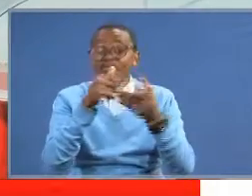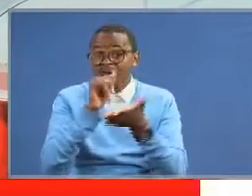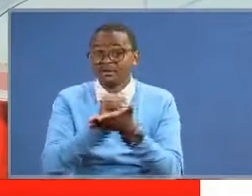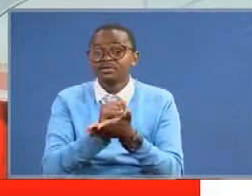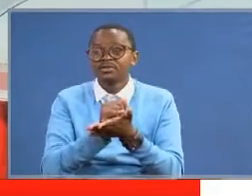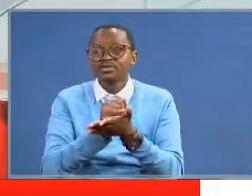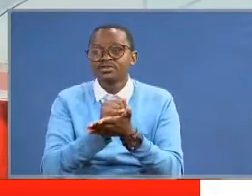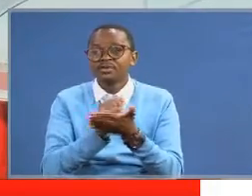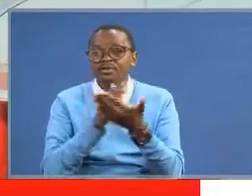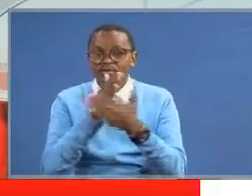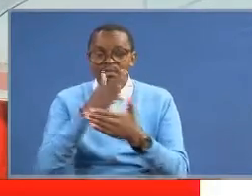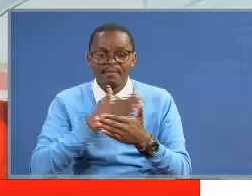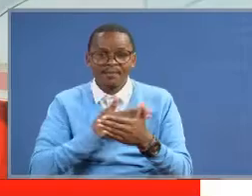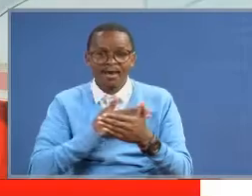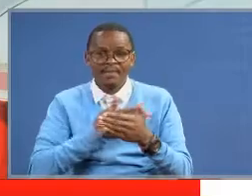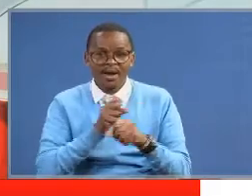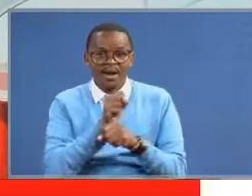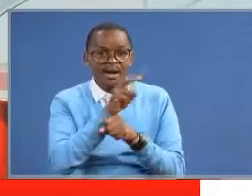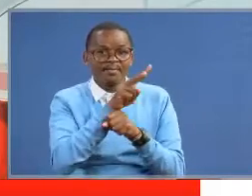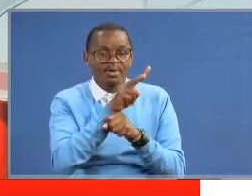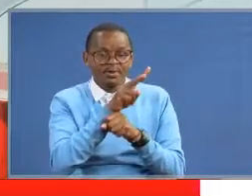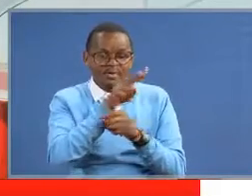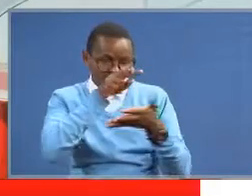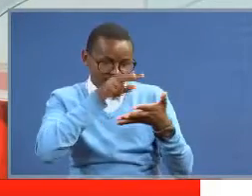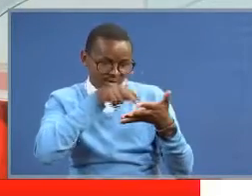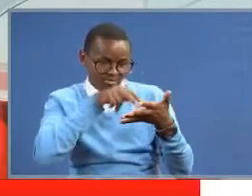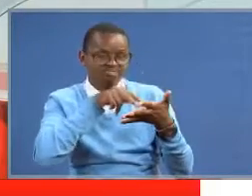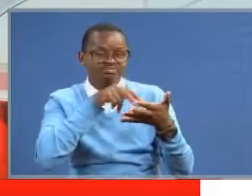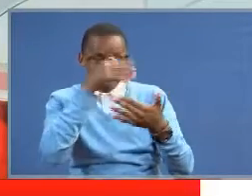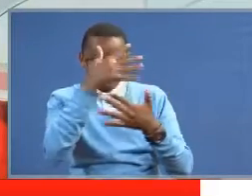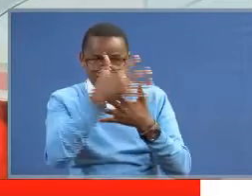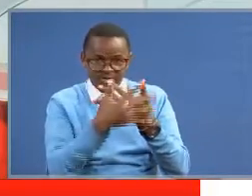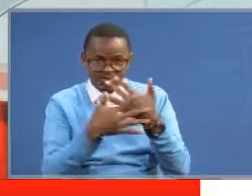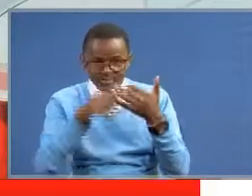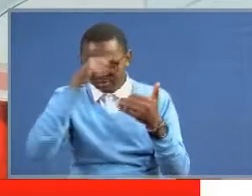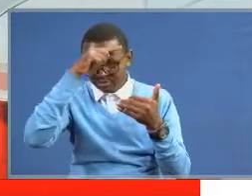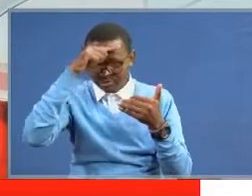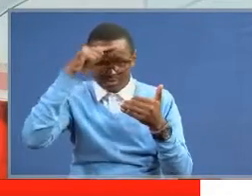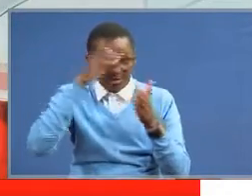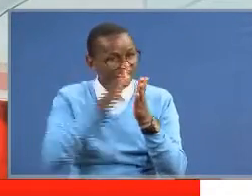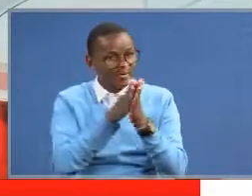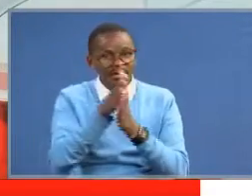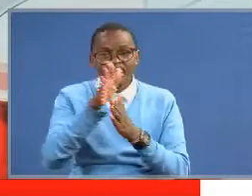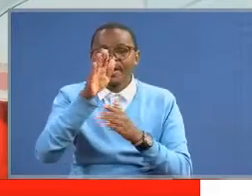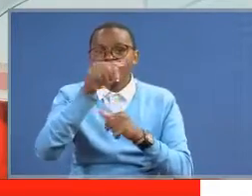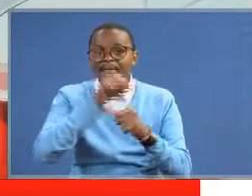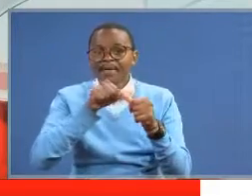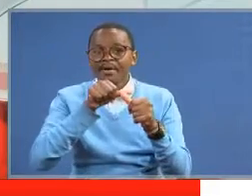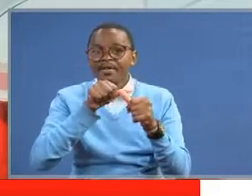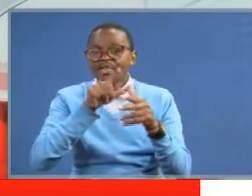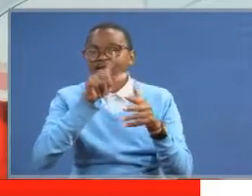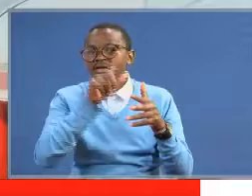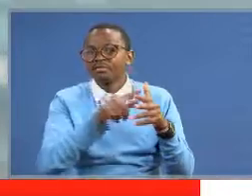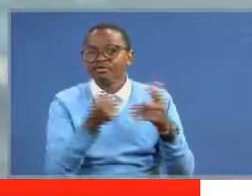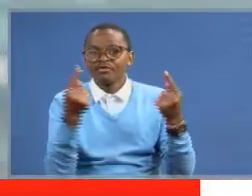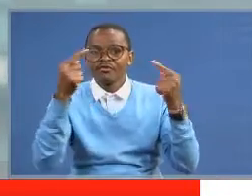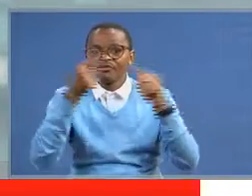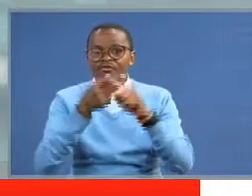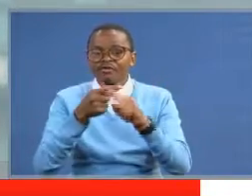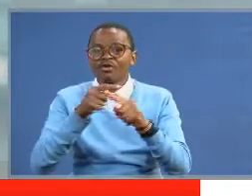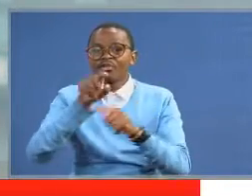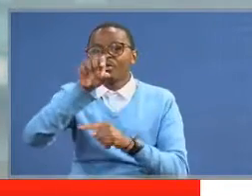that, throughout my high school, I could read computers because I was so passionate about them. But having come